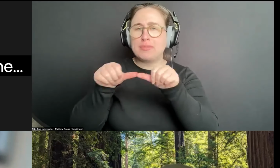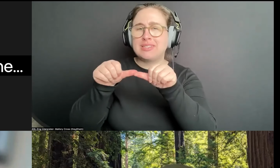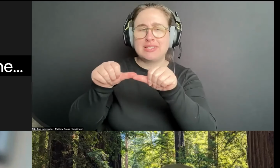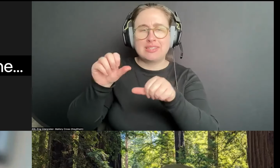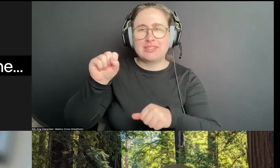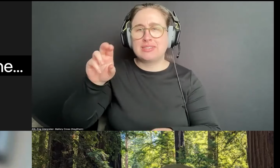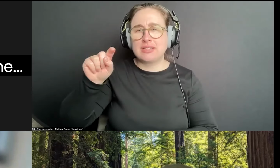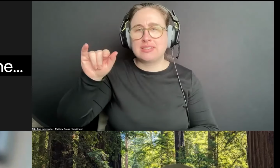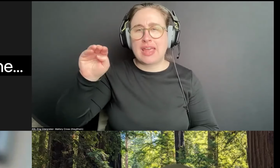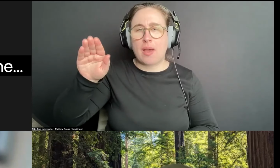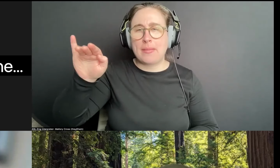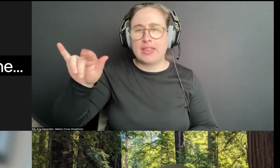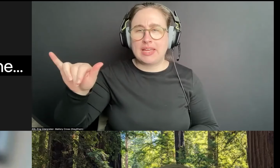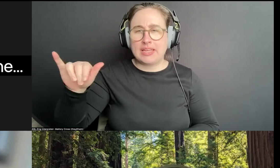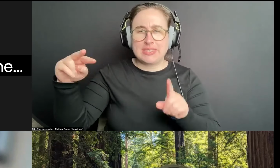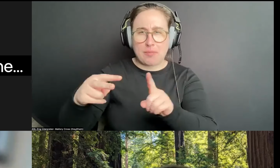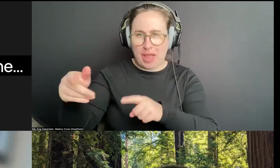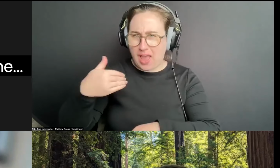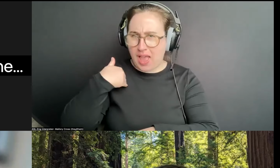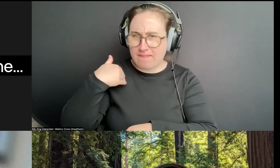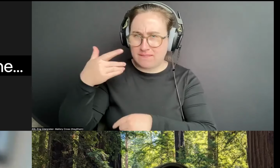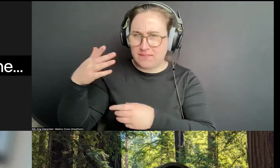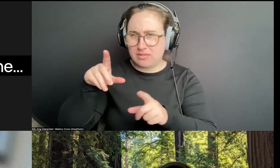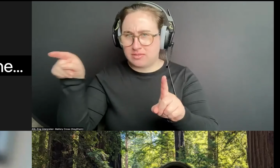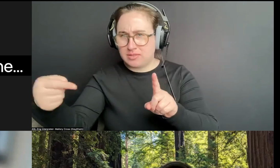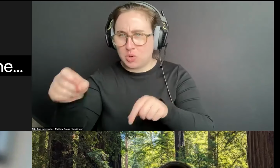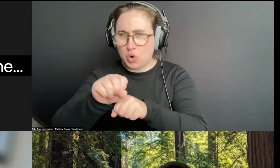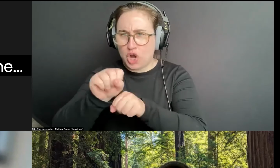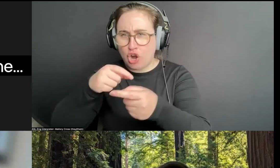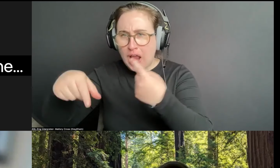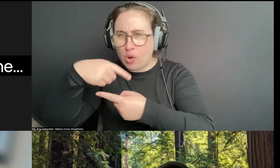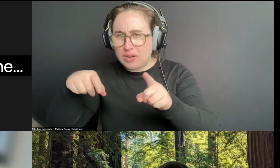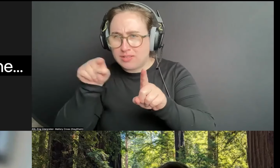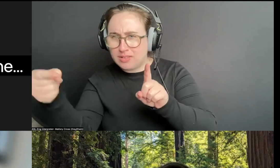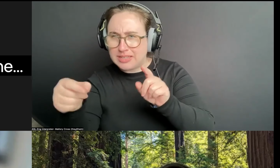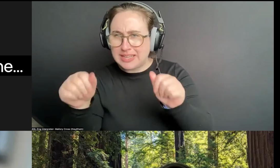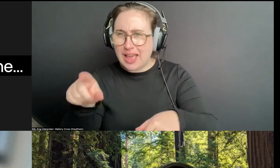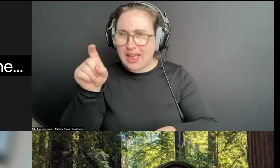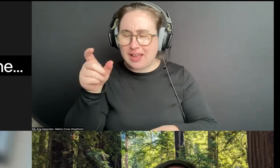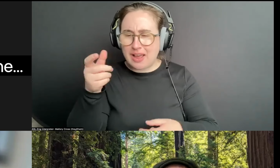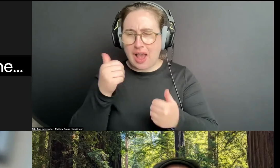standpoint, is there a workaround for that, or is there a way in which